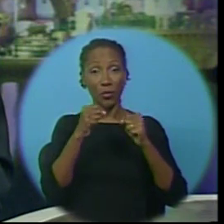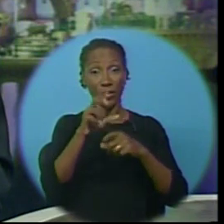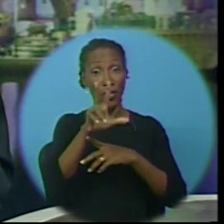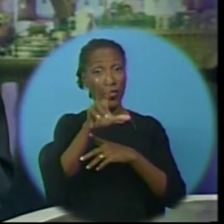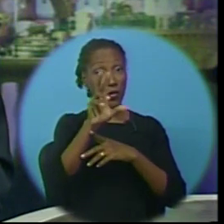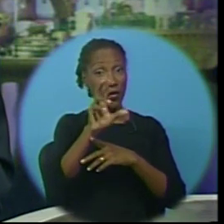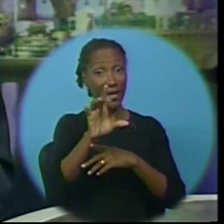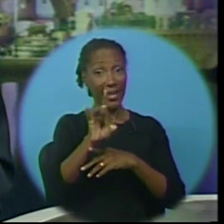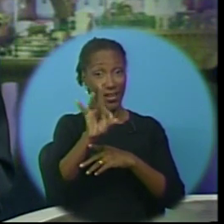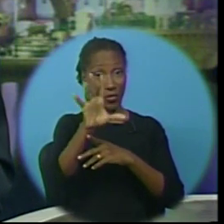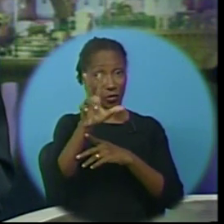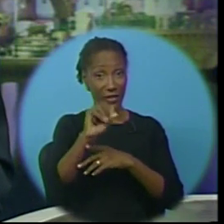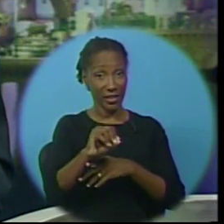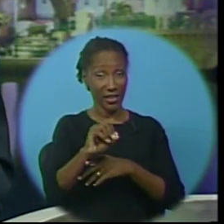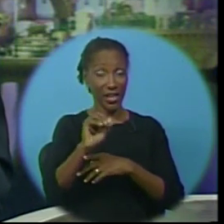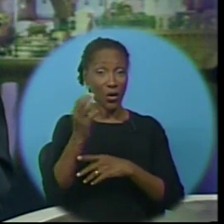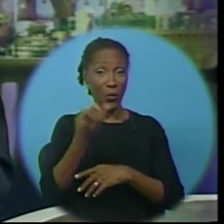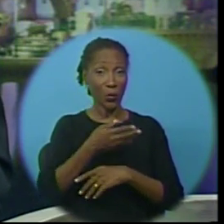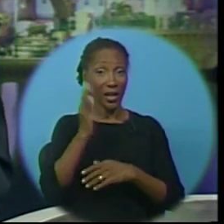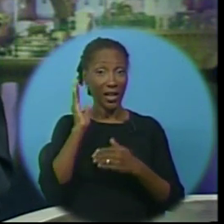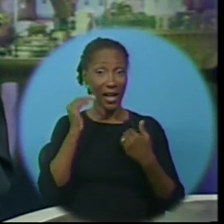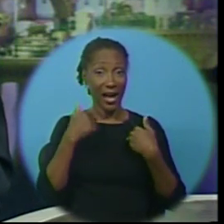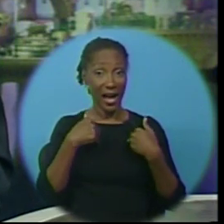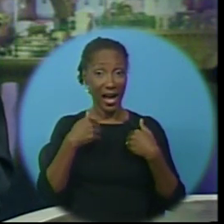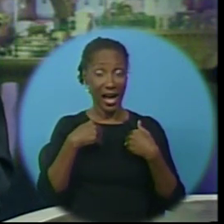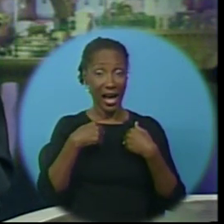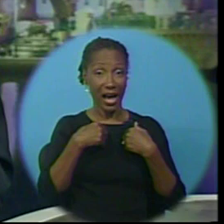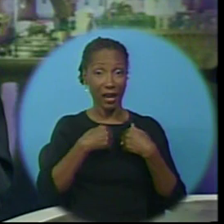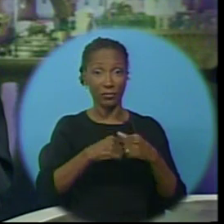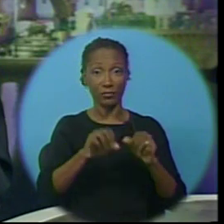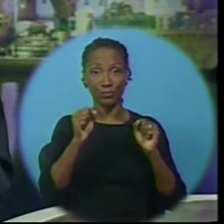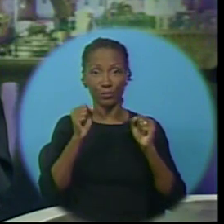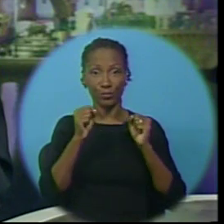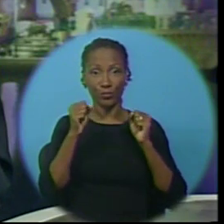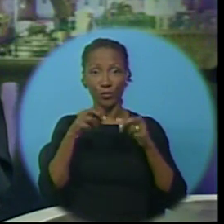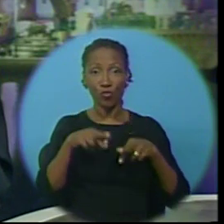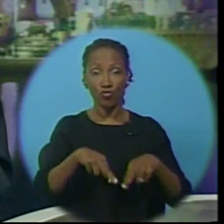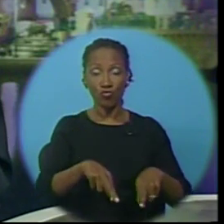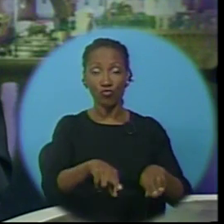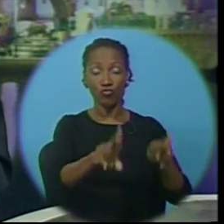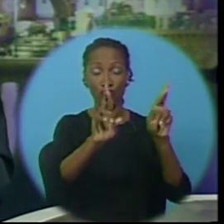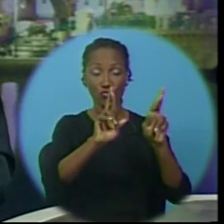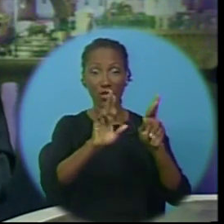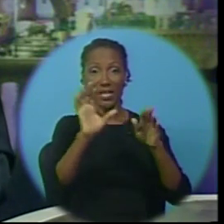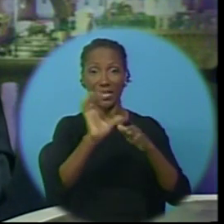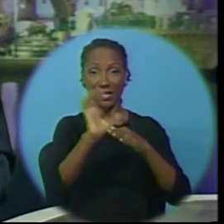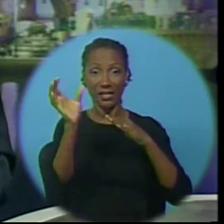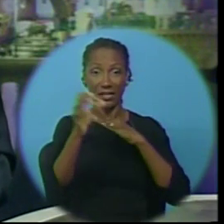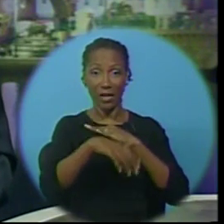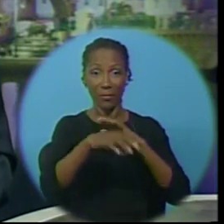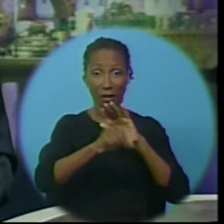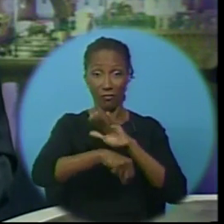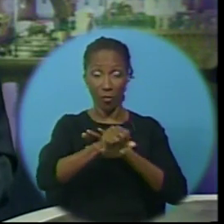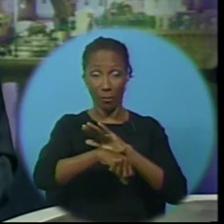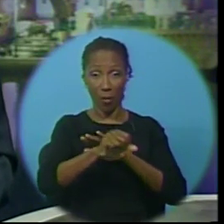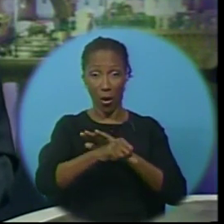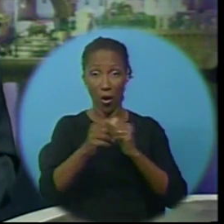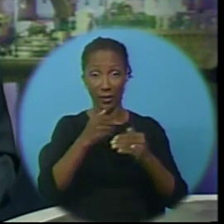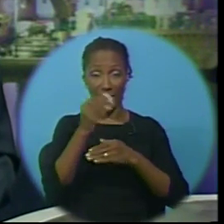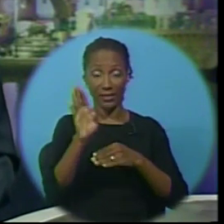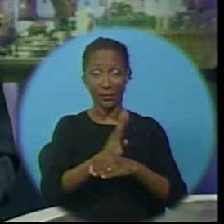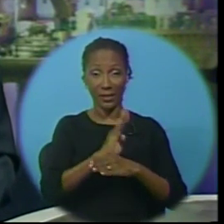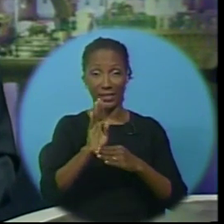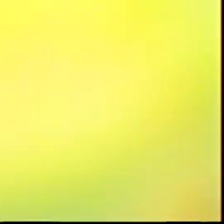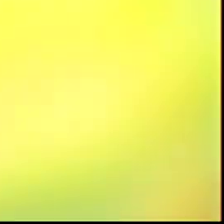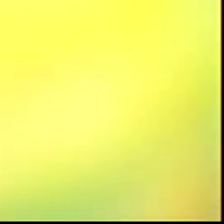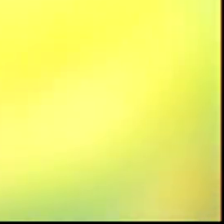on CBC Sports, we'll have highlights from the street football finals, the Caribbean version. I'll be there at 8:30. Up next, the business report.